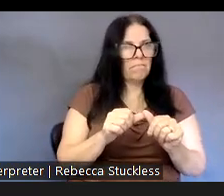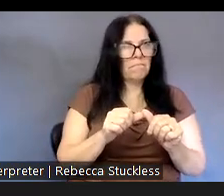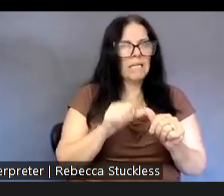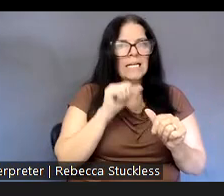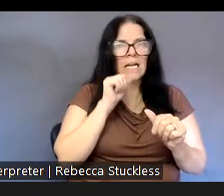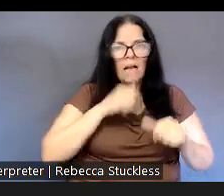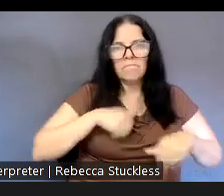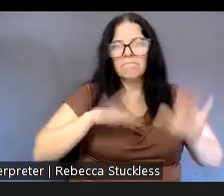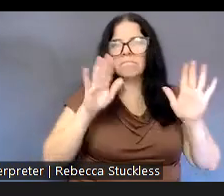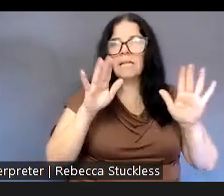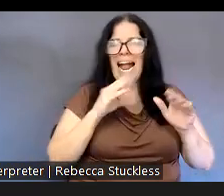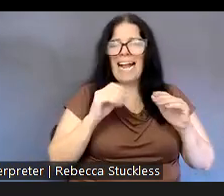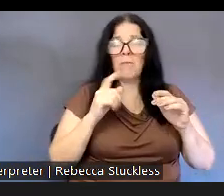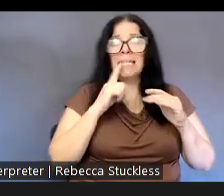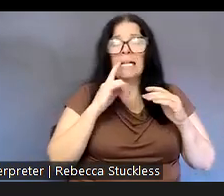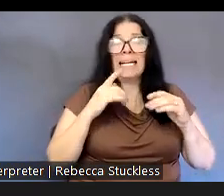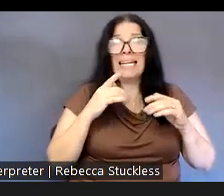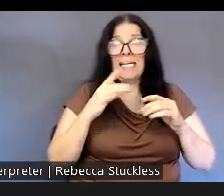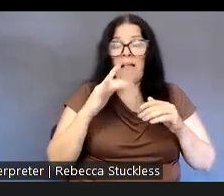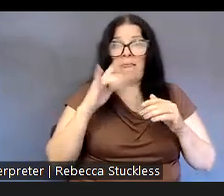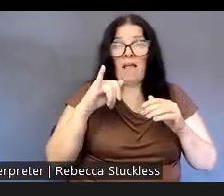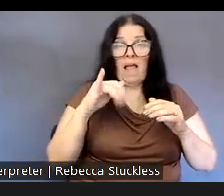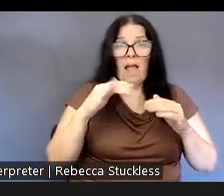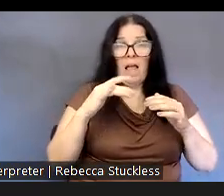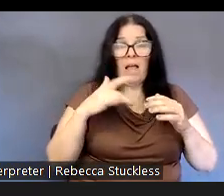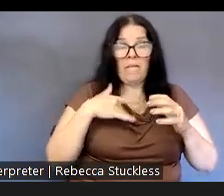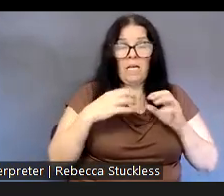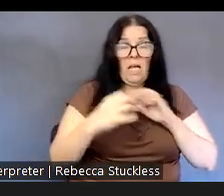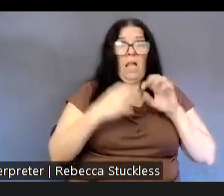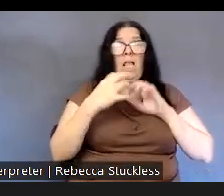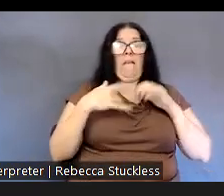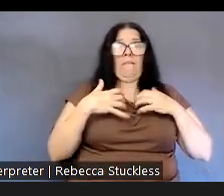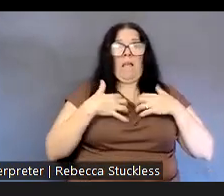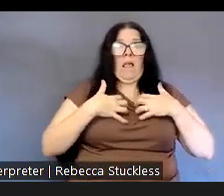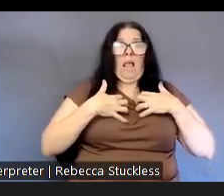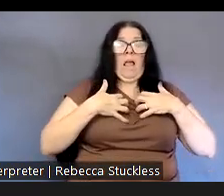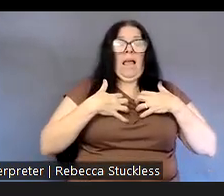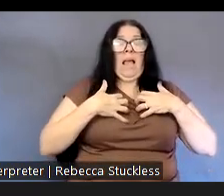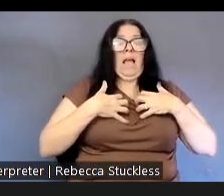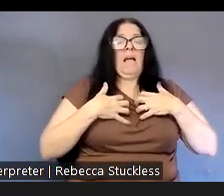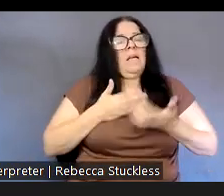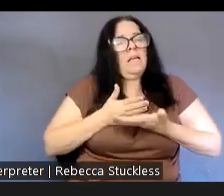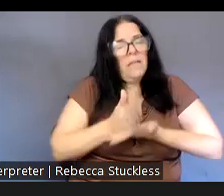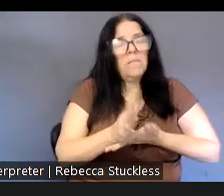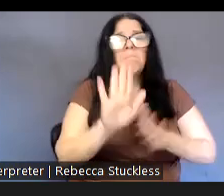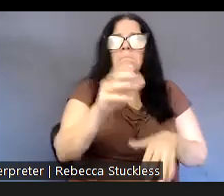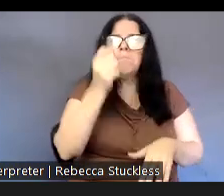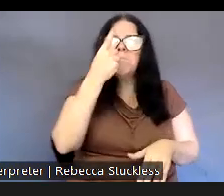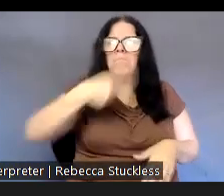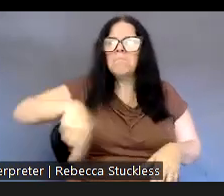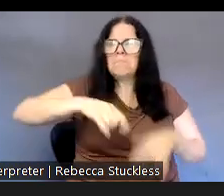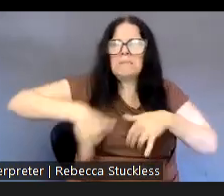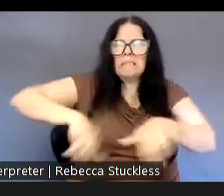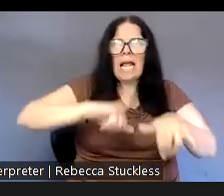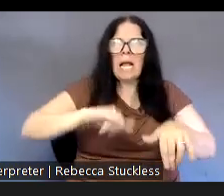difficulty. Now, some of us are higher in resilience, some of us are lower in resilience. There are lots of contributors